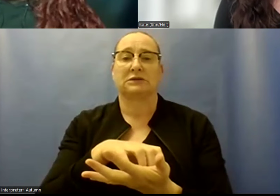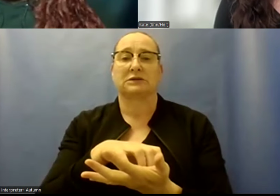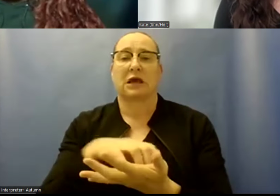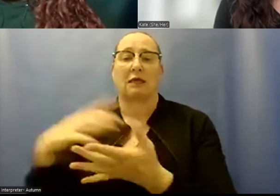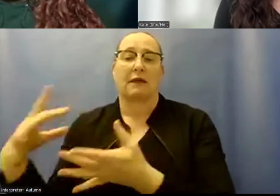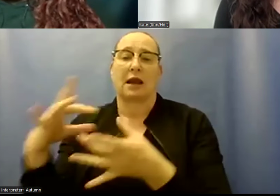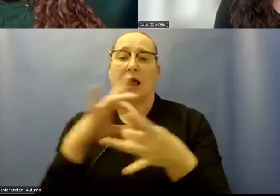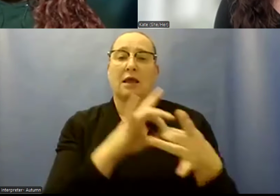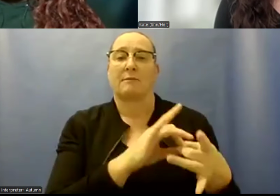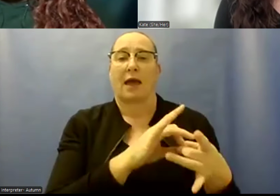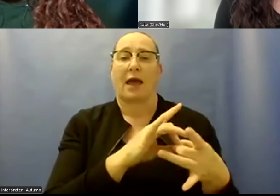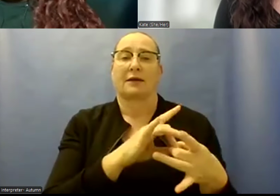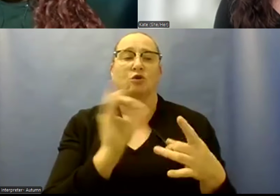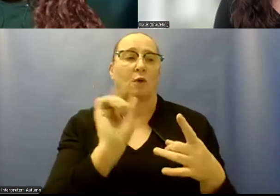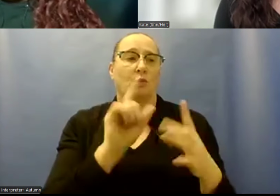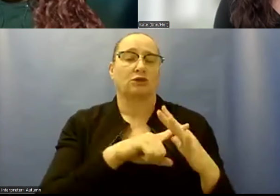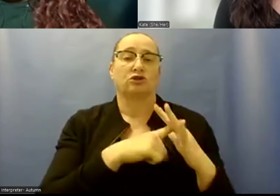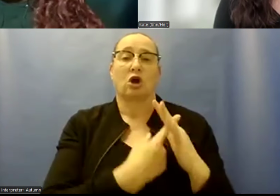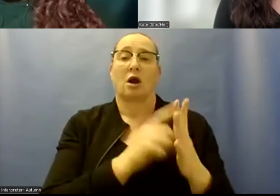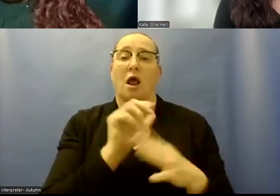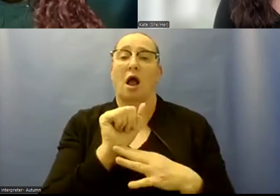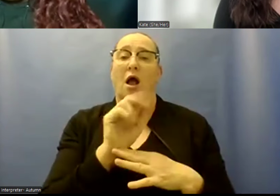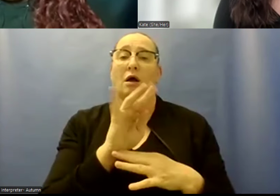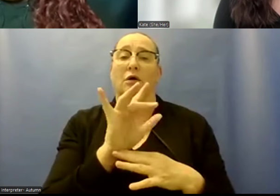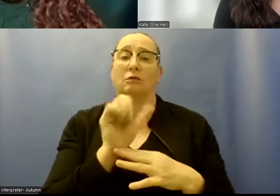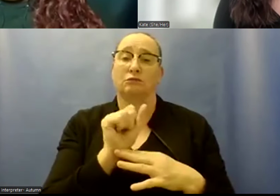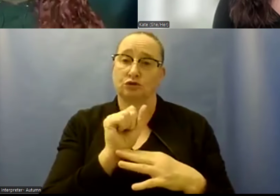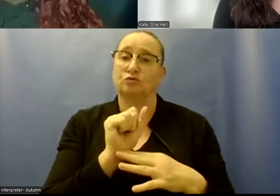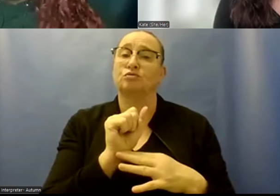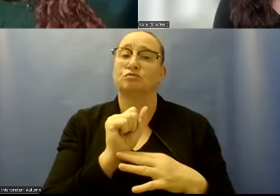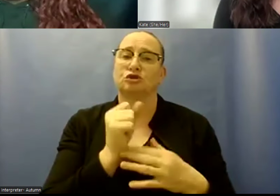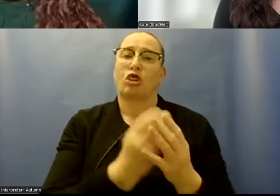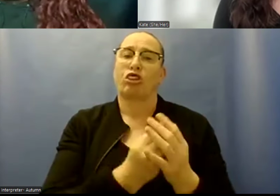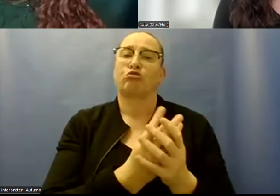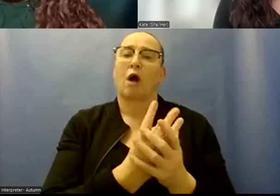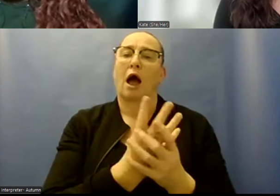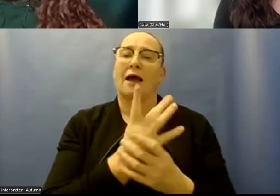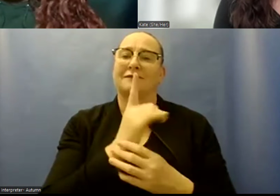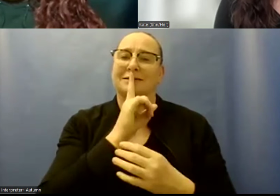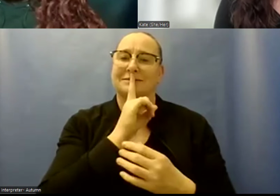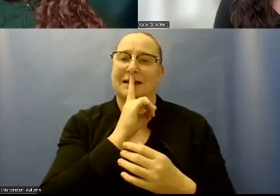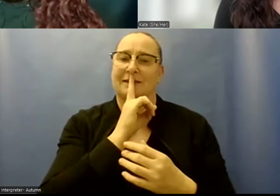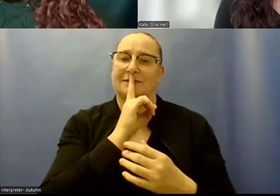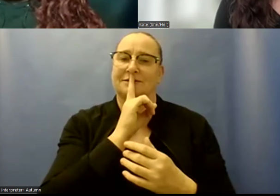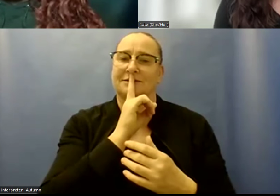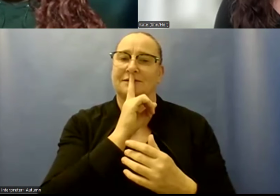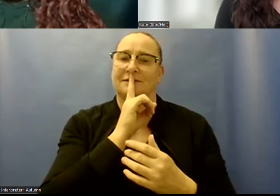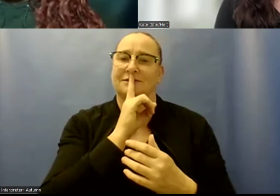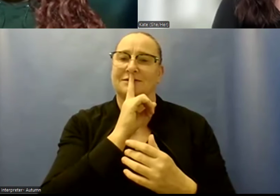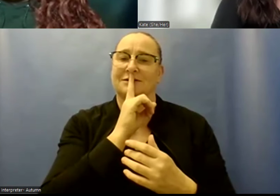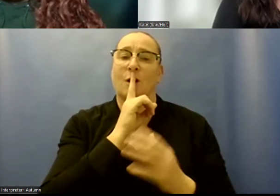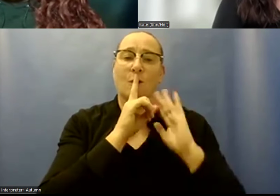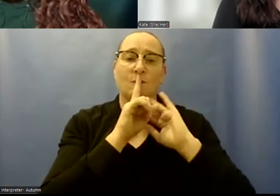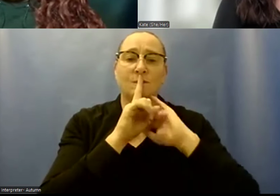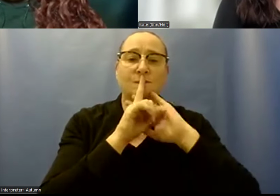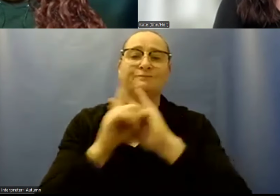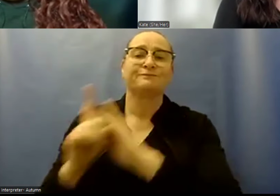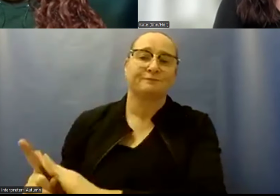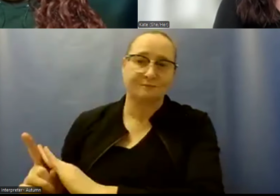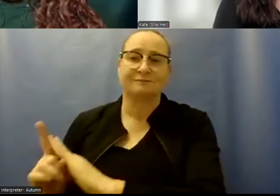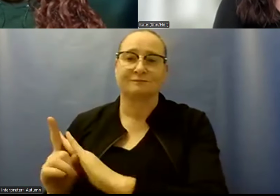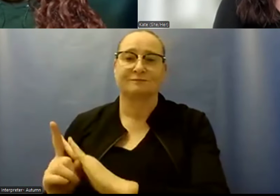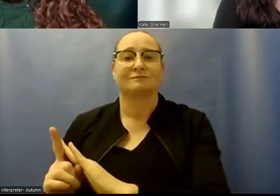we started, I think that, abuse thrives in silence. And so breaking the silence can really help protect themselves and others too, if they're